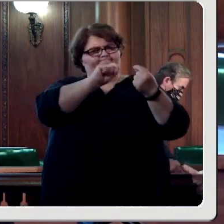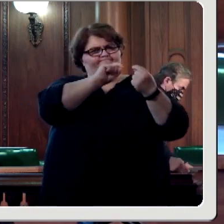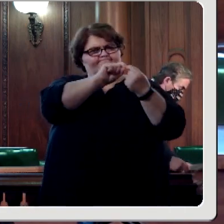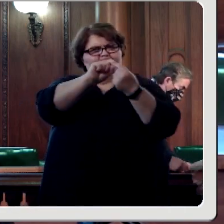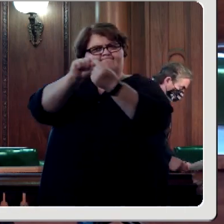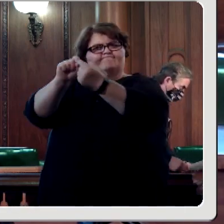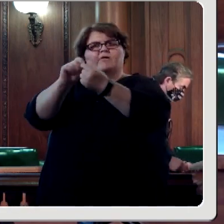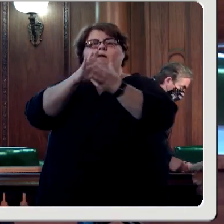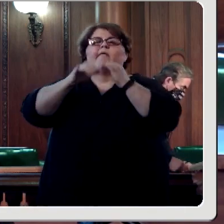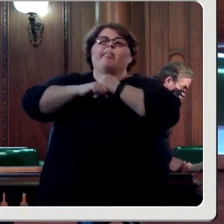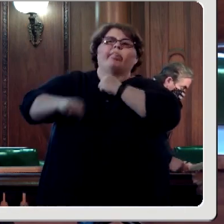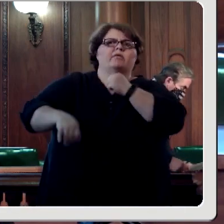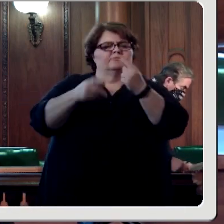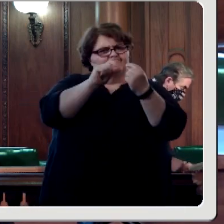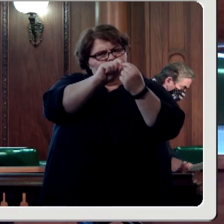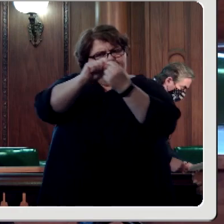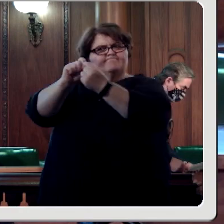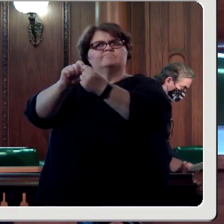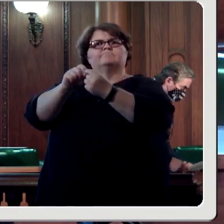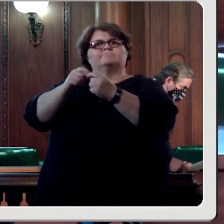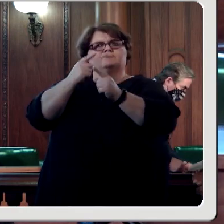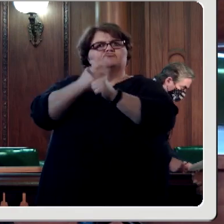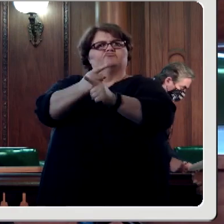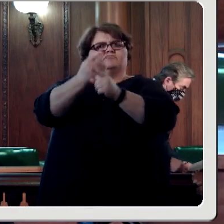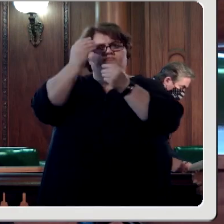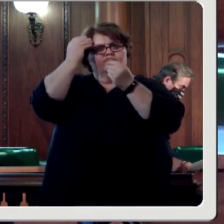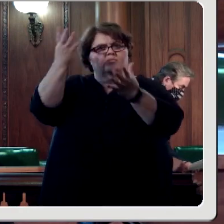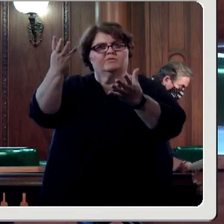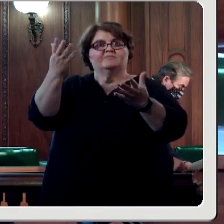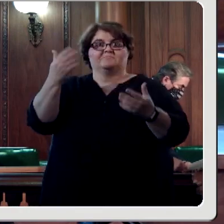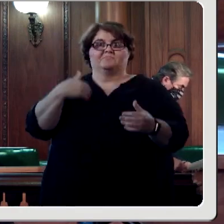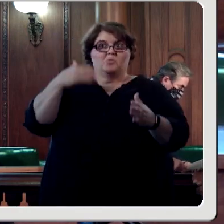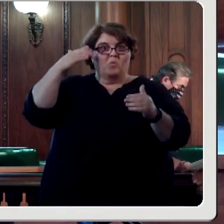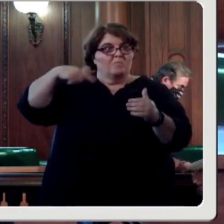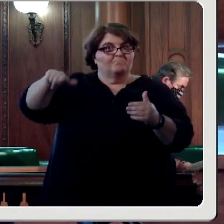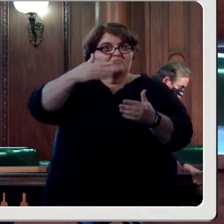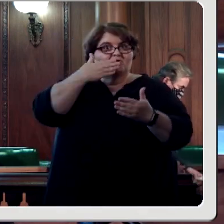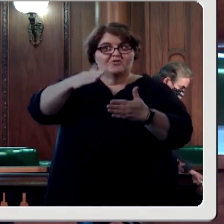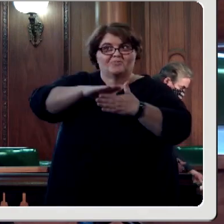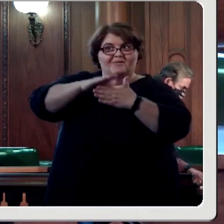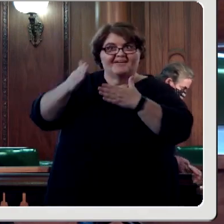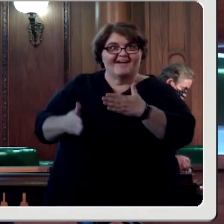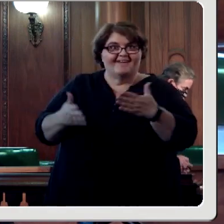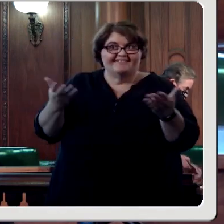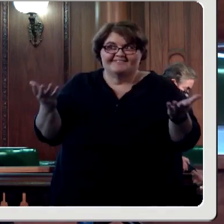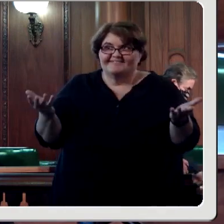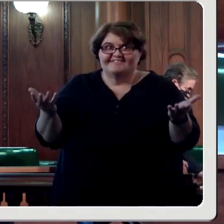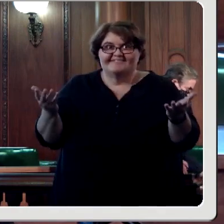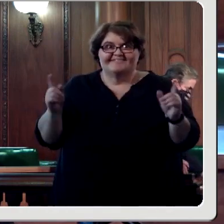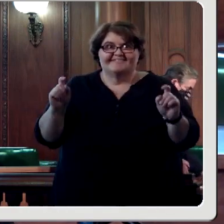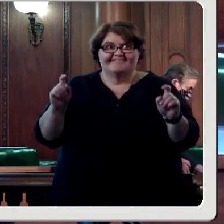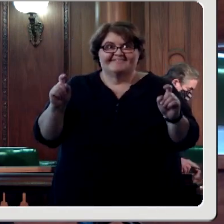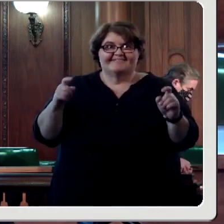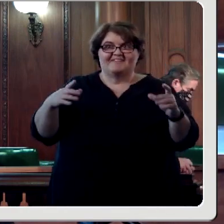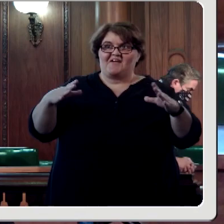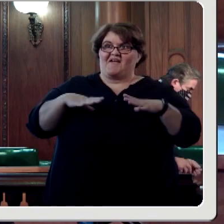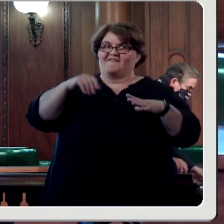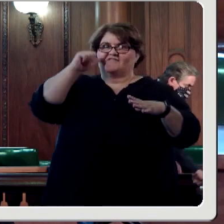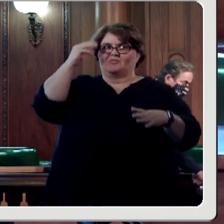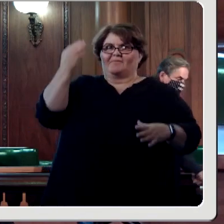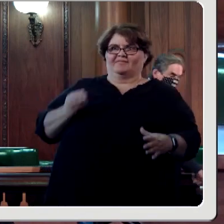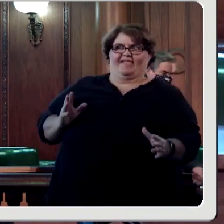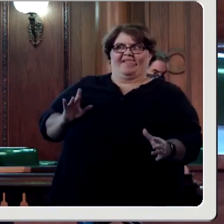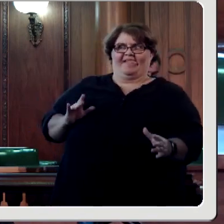community. I hope everyone had a nice week last week and long weekend. As the weather has started to change